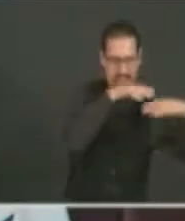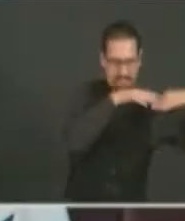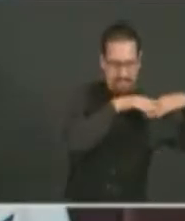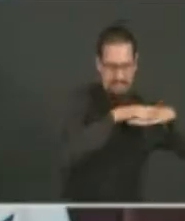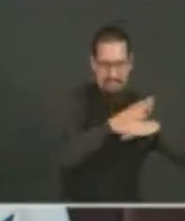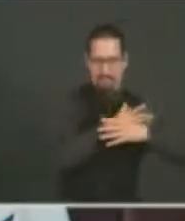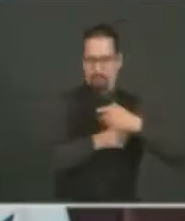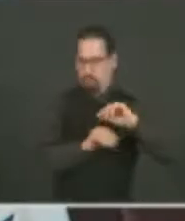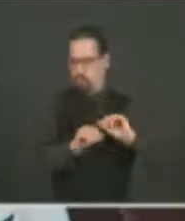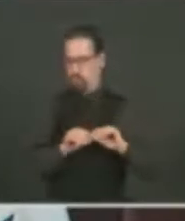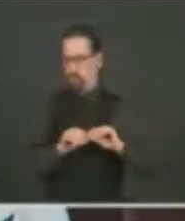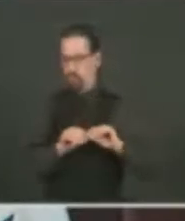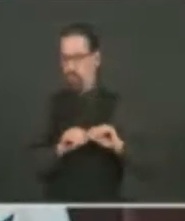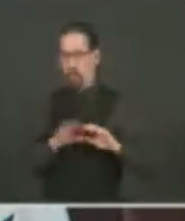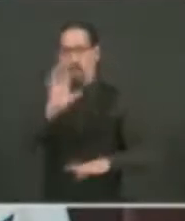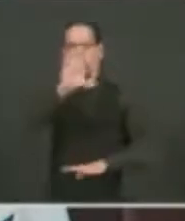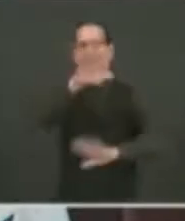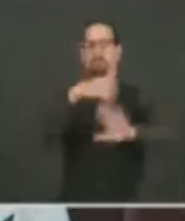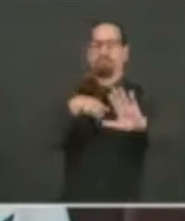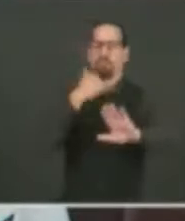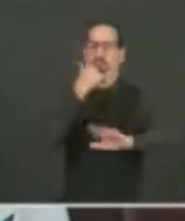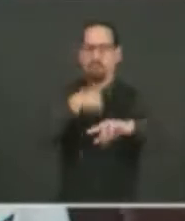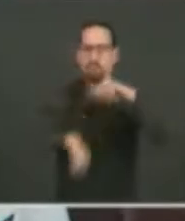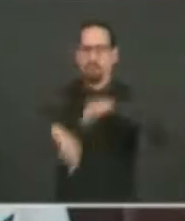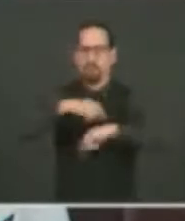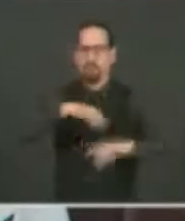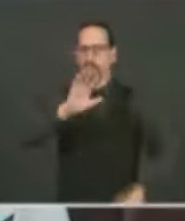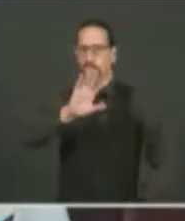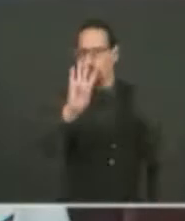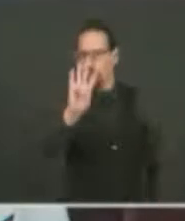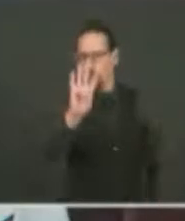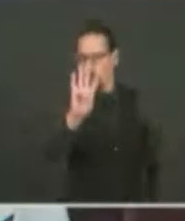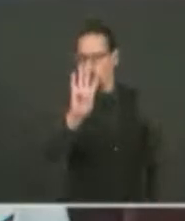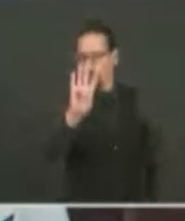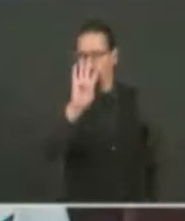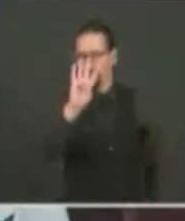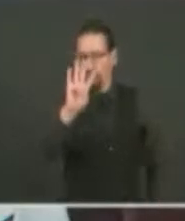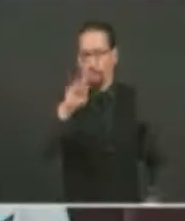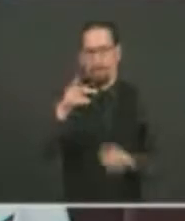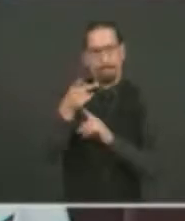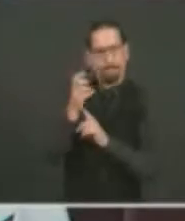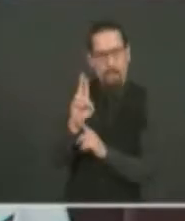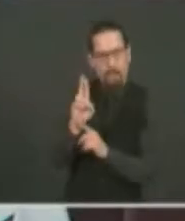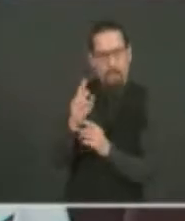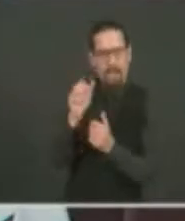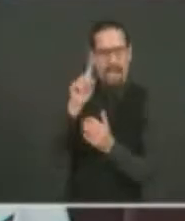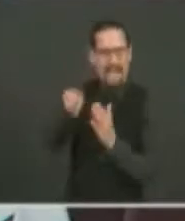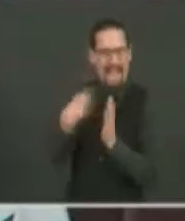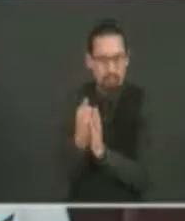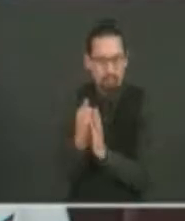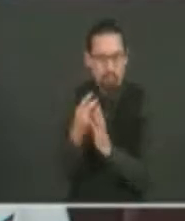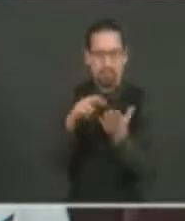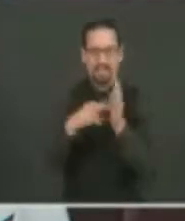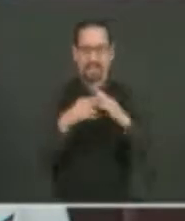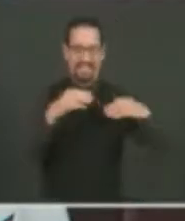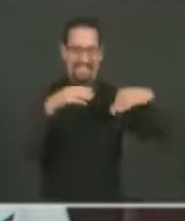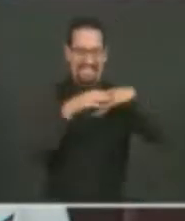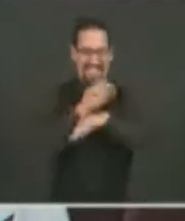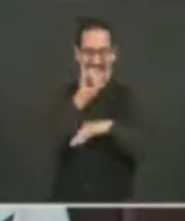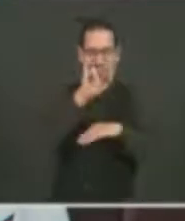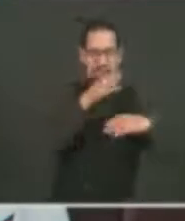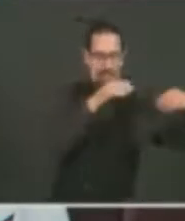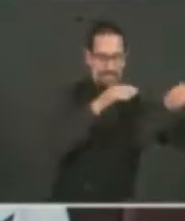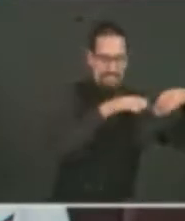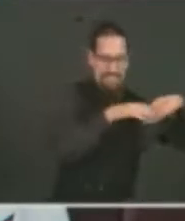Sorry, you want to see 4 air changes per hour. They found that opening a single window, 6 inches or more,